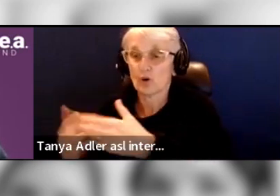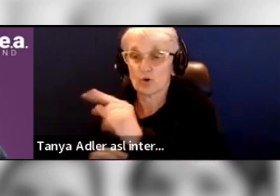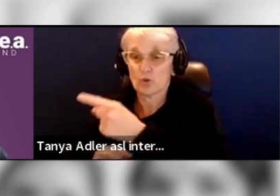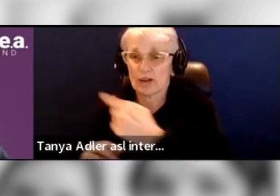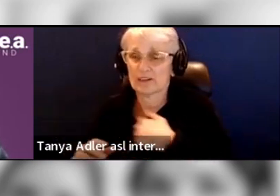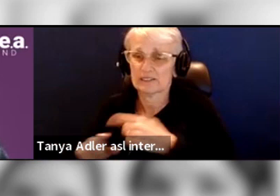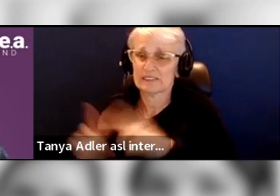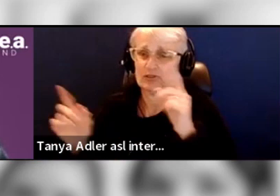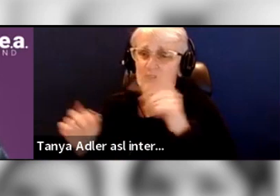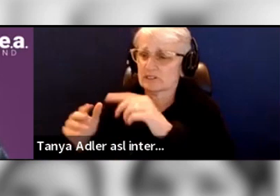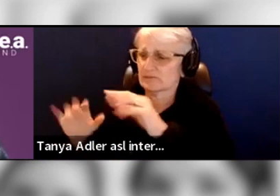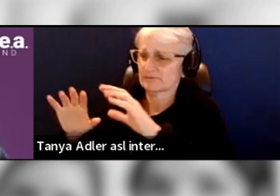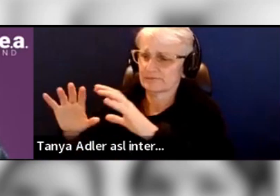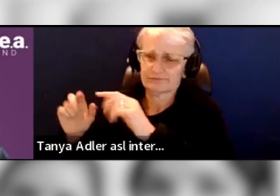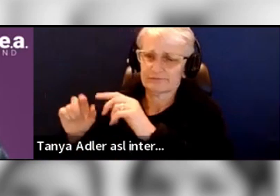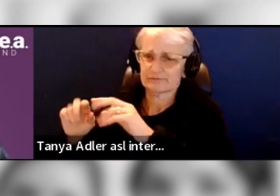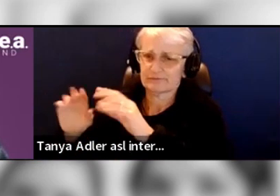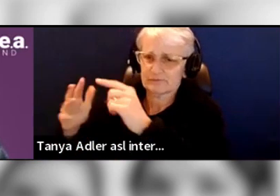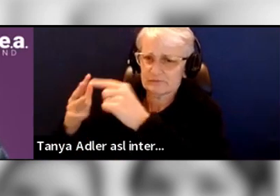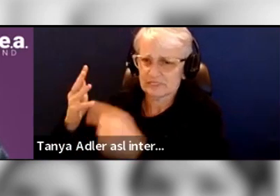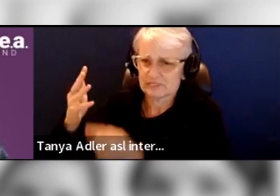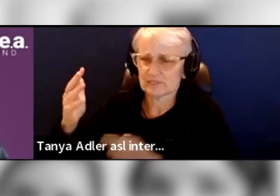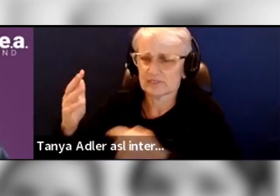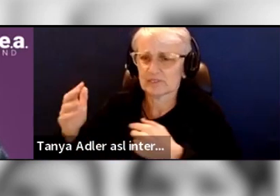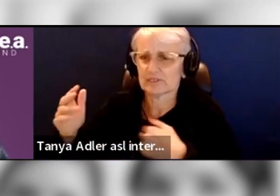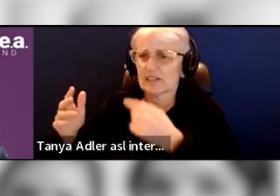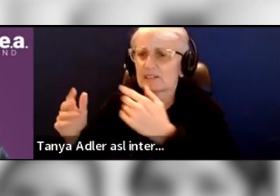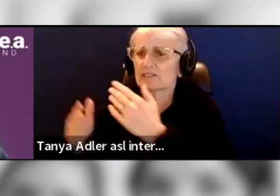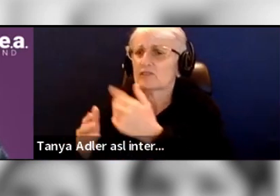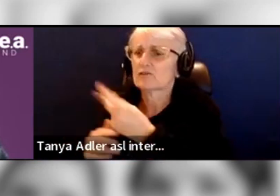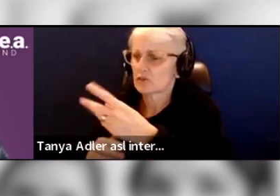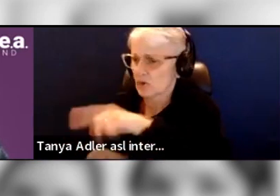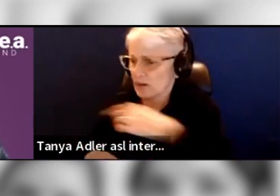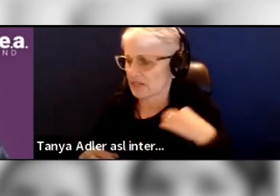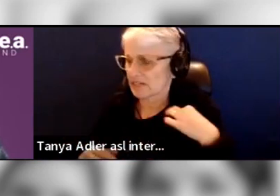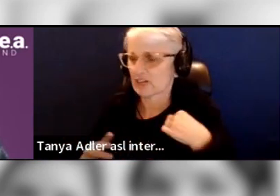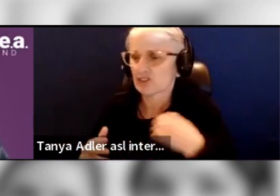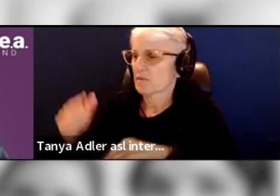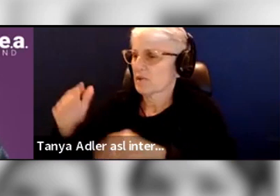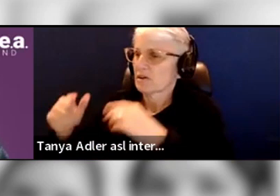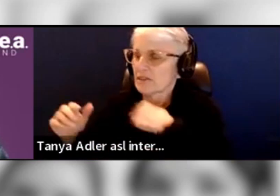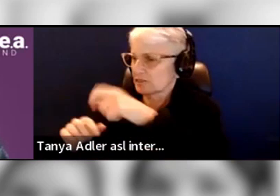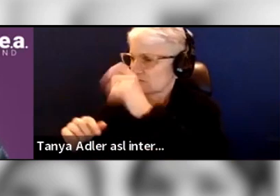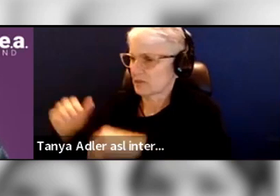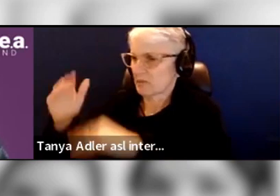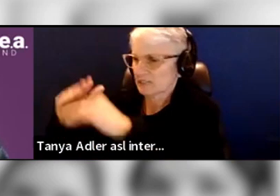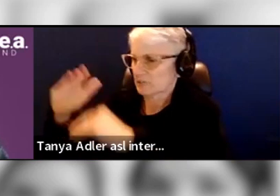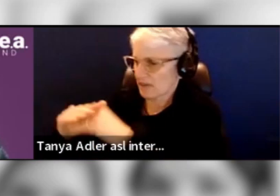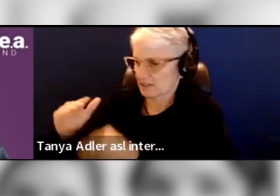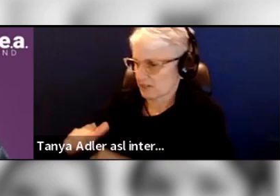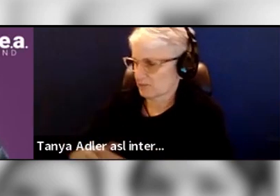There were few applications that hit and scored maximum on every single section, and most of the